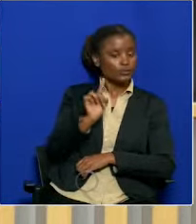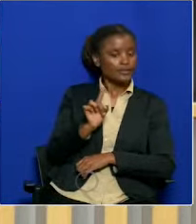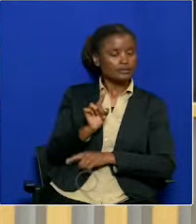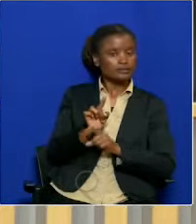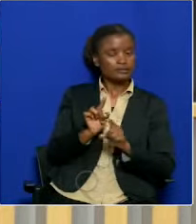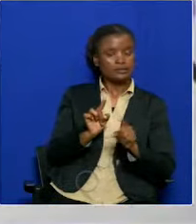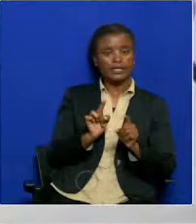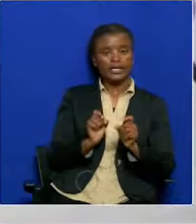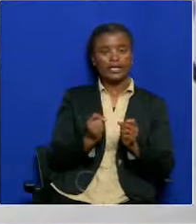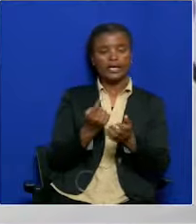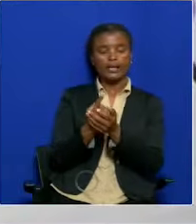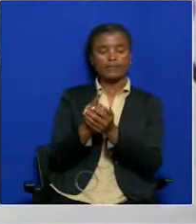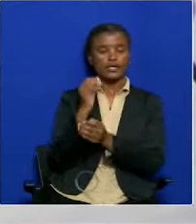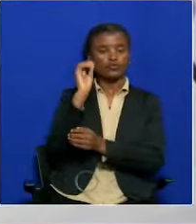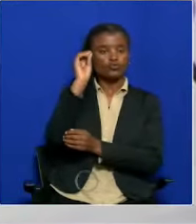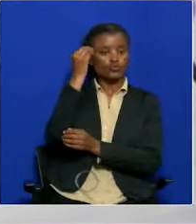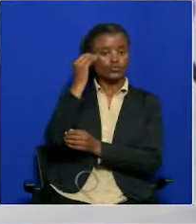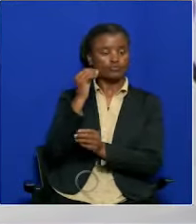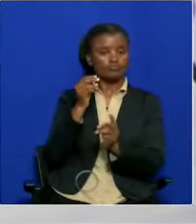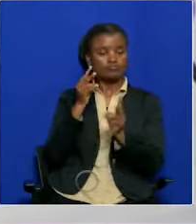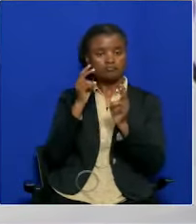that?